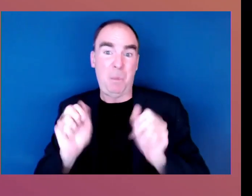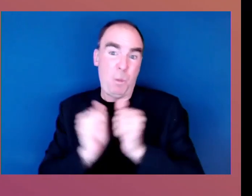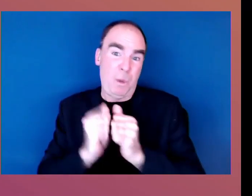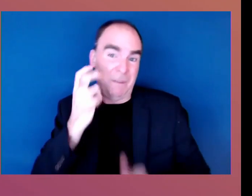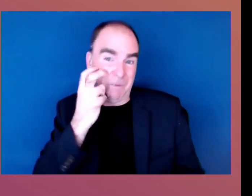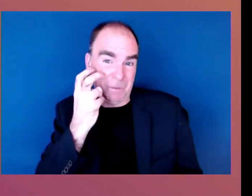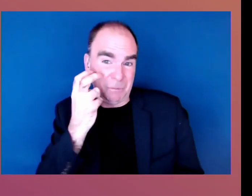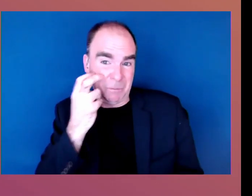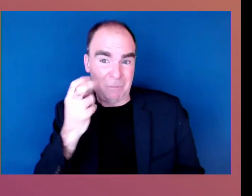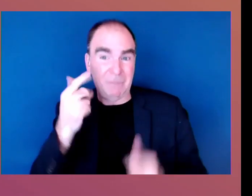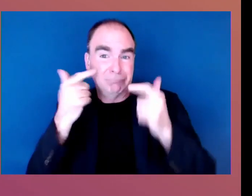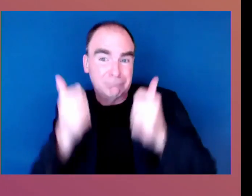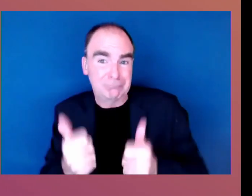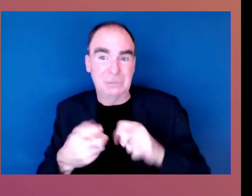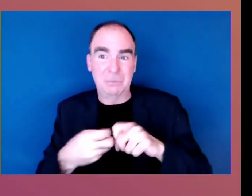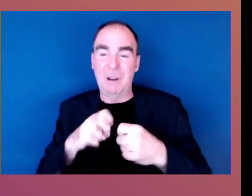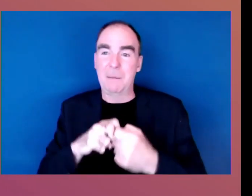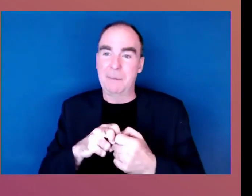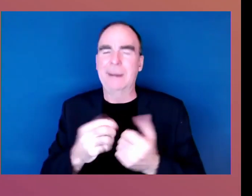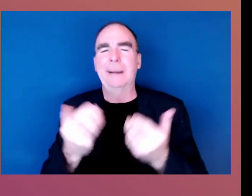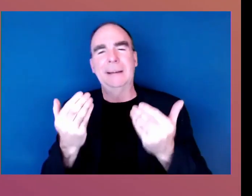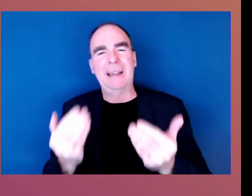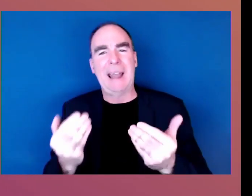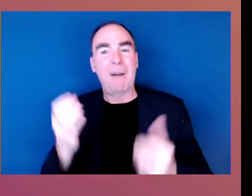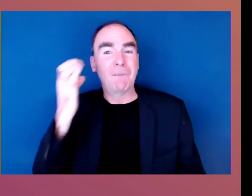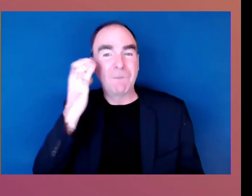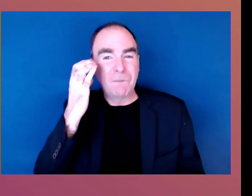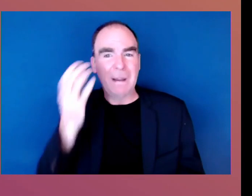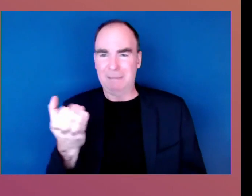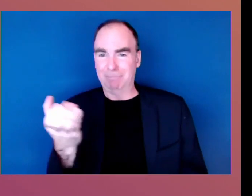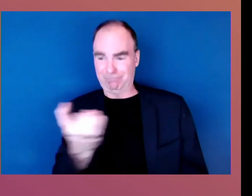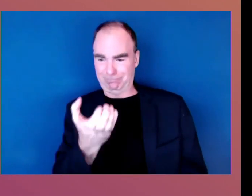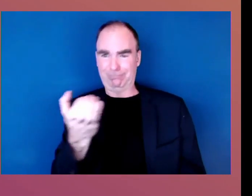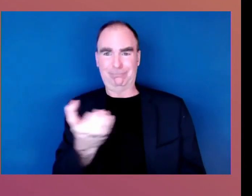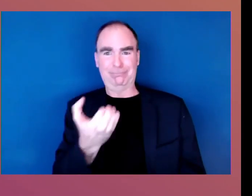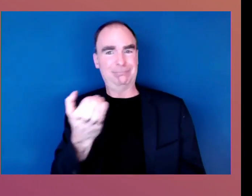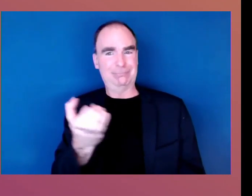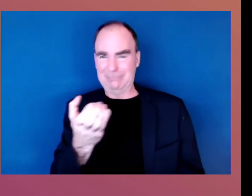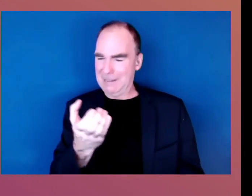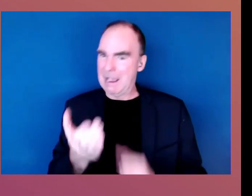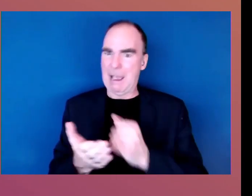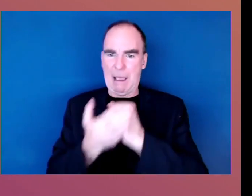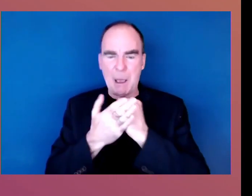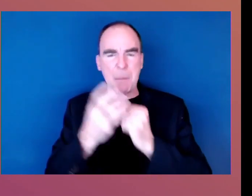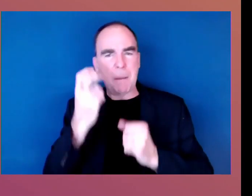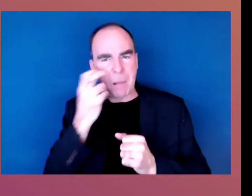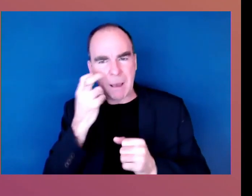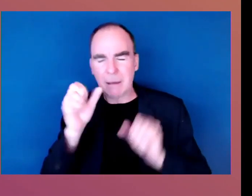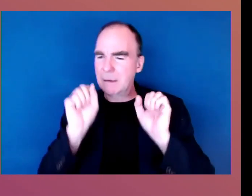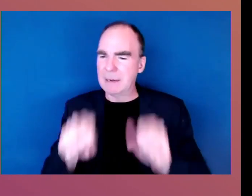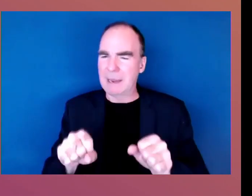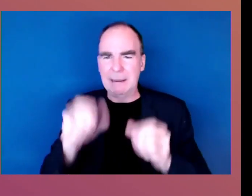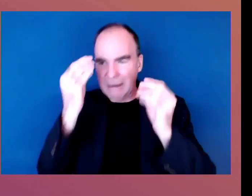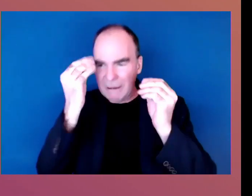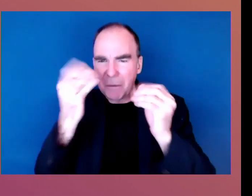Now, smartphones are offering new experiences to the blind to access information, interact with